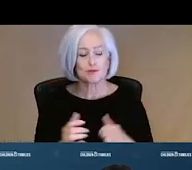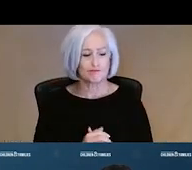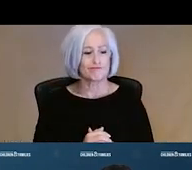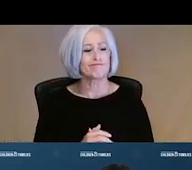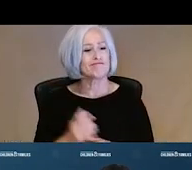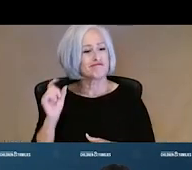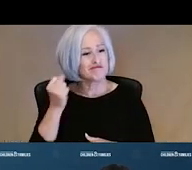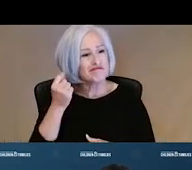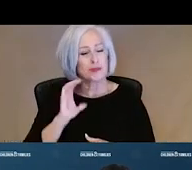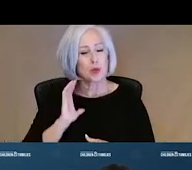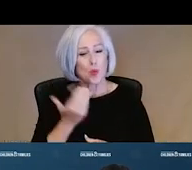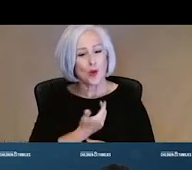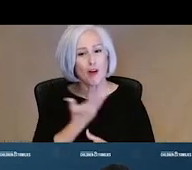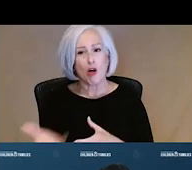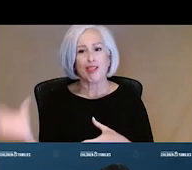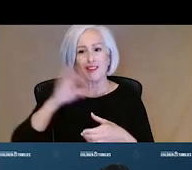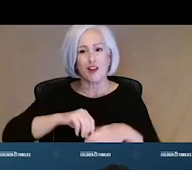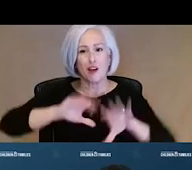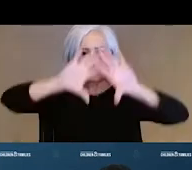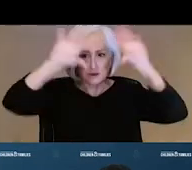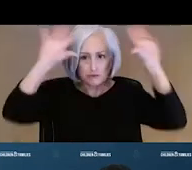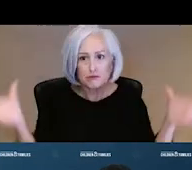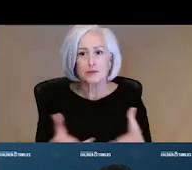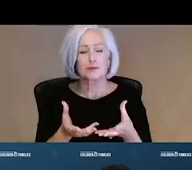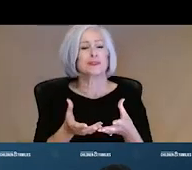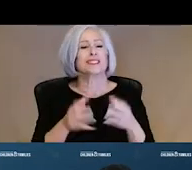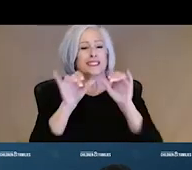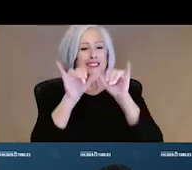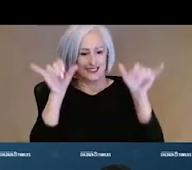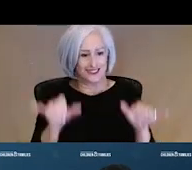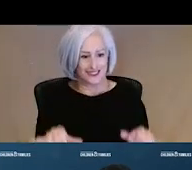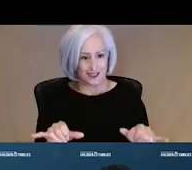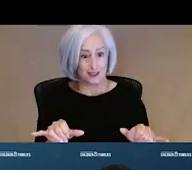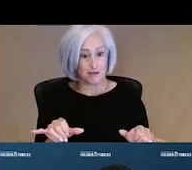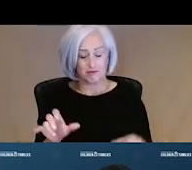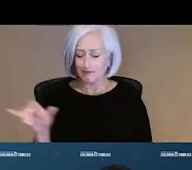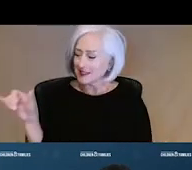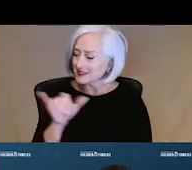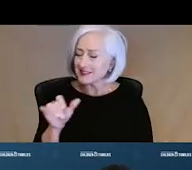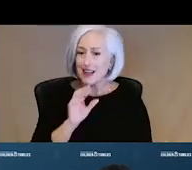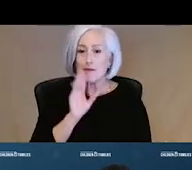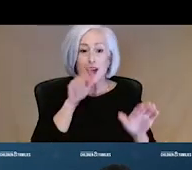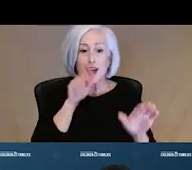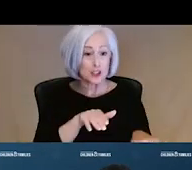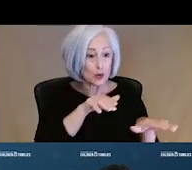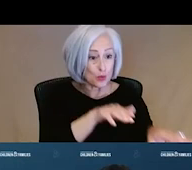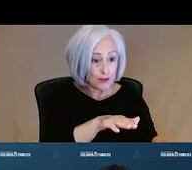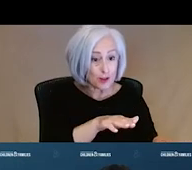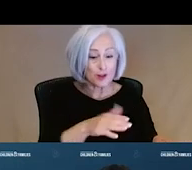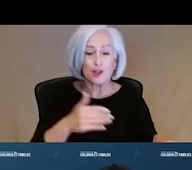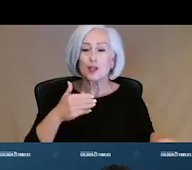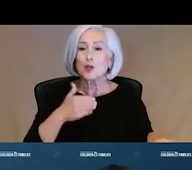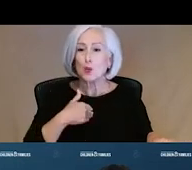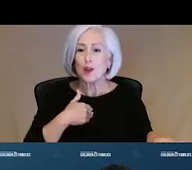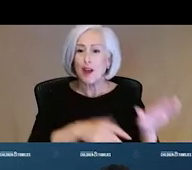a larger system. Like a river, there is a source, pictured on the right, in our case, the government grant. And from that, there is